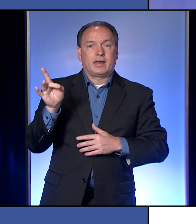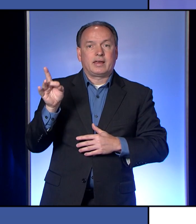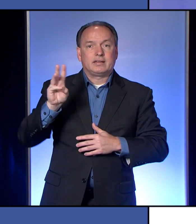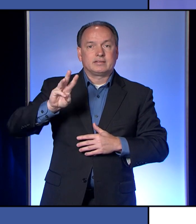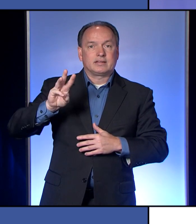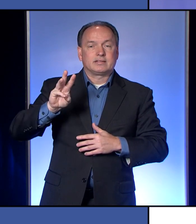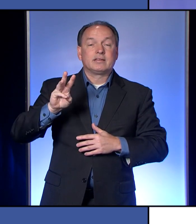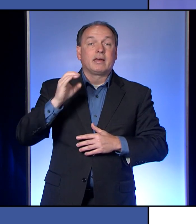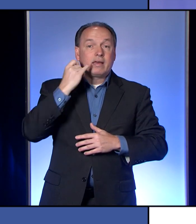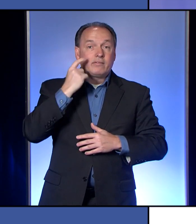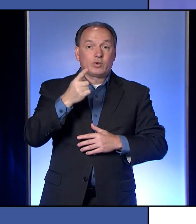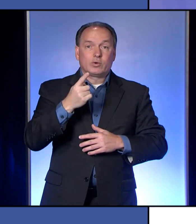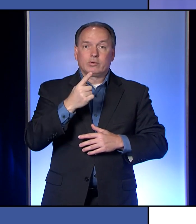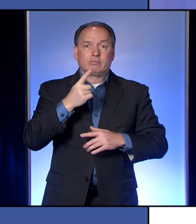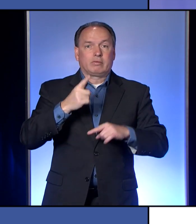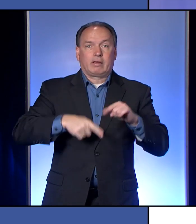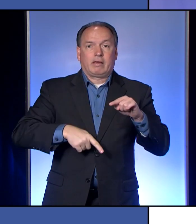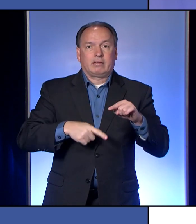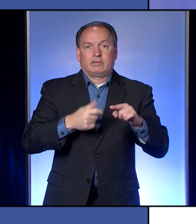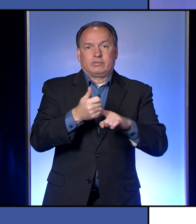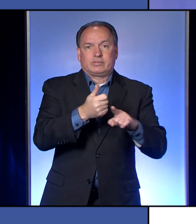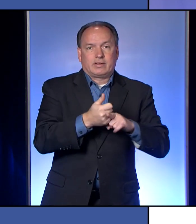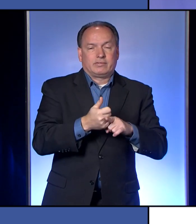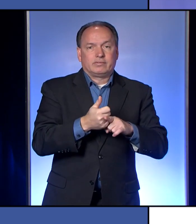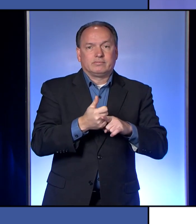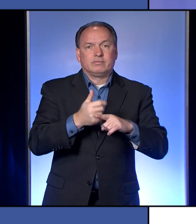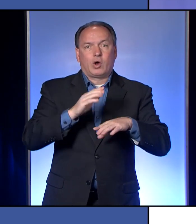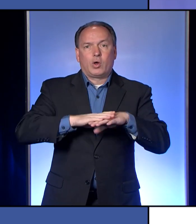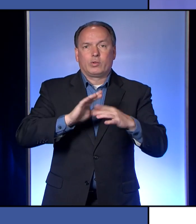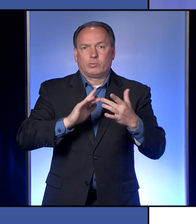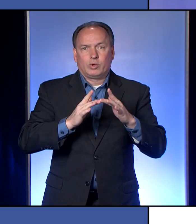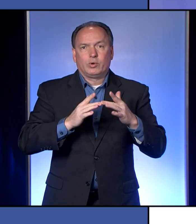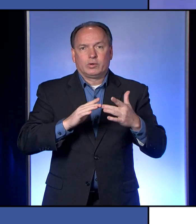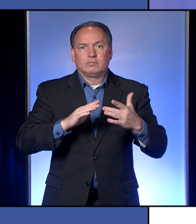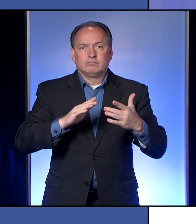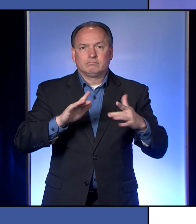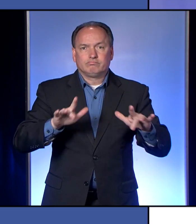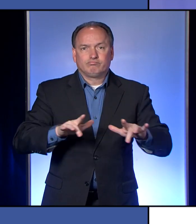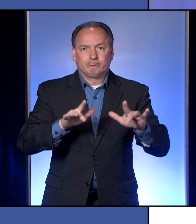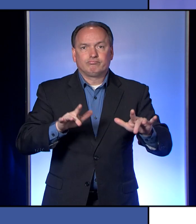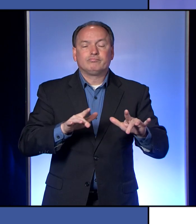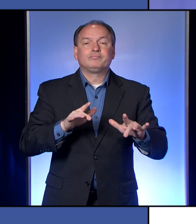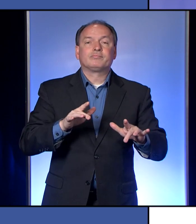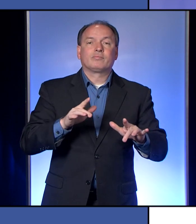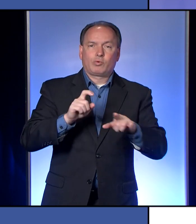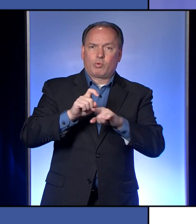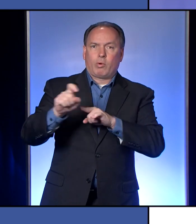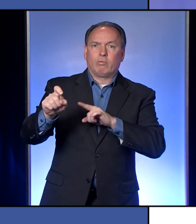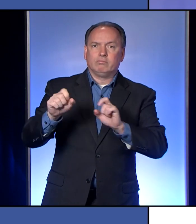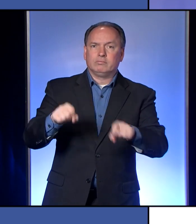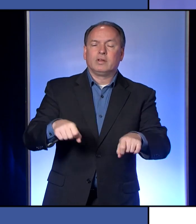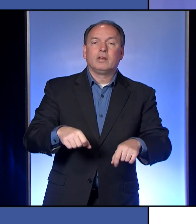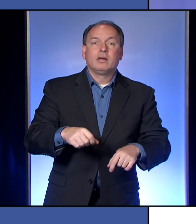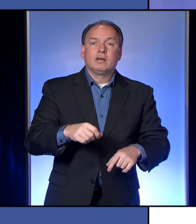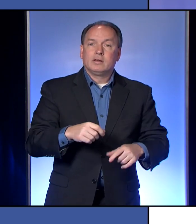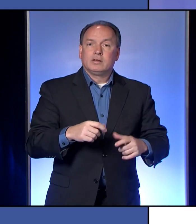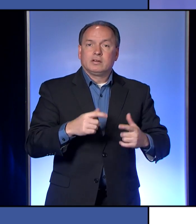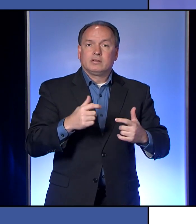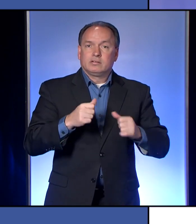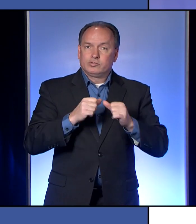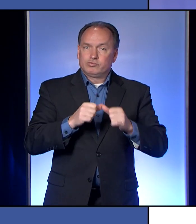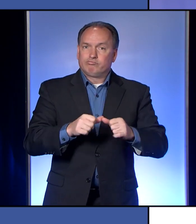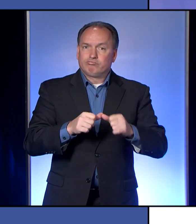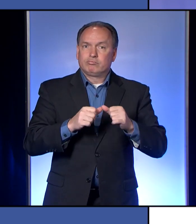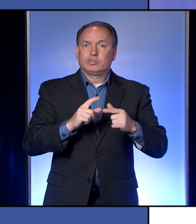814-636-5286 if you're unable to access via computer. In an effort to continue following physical